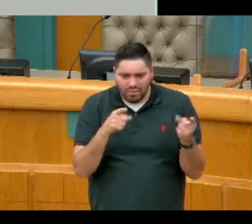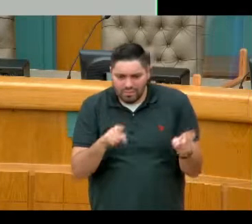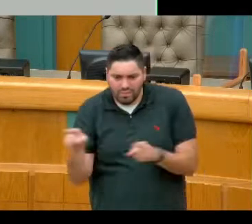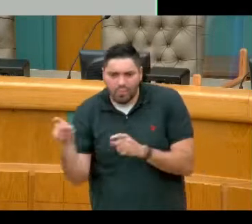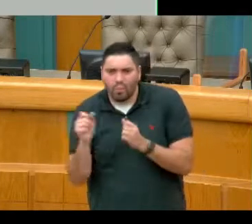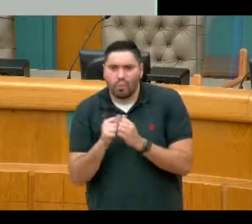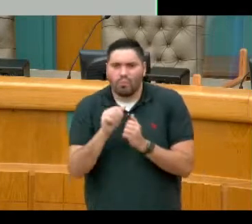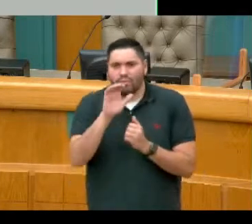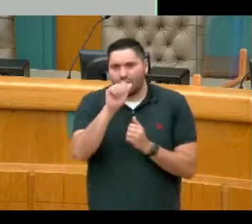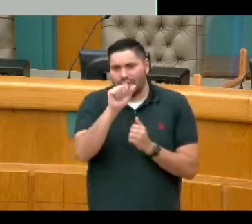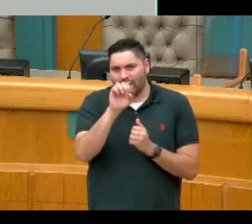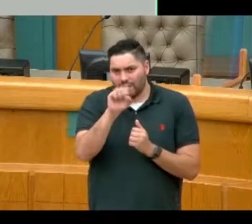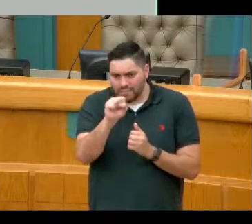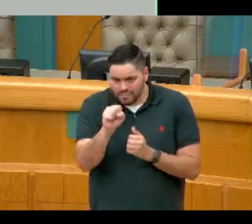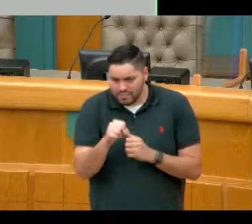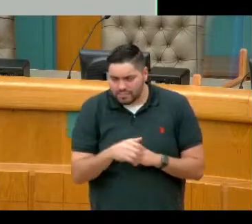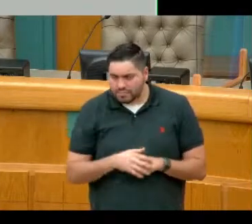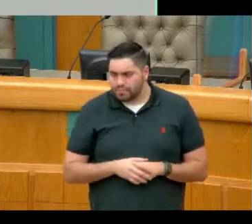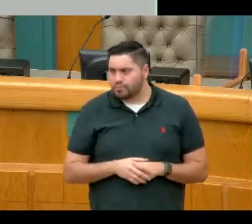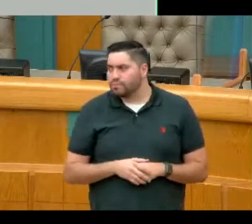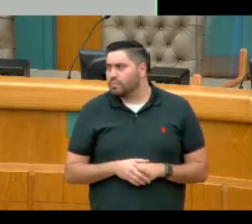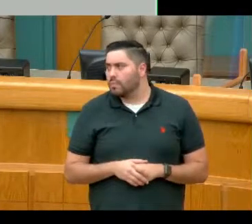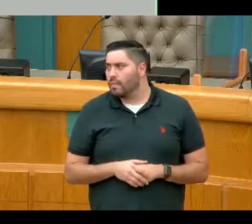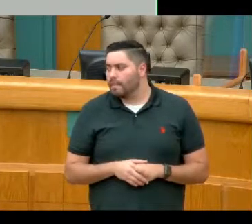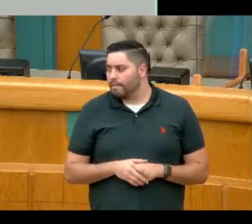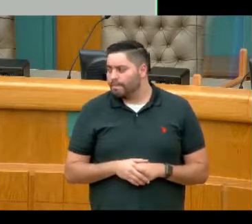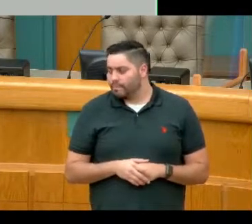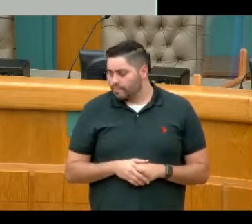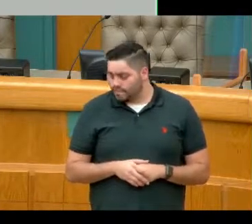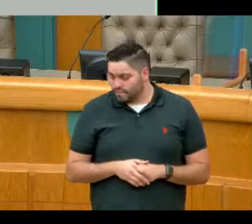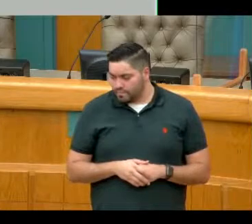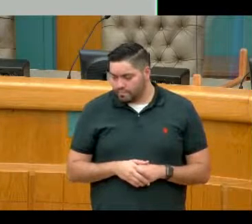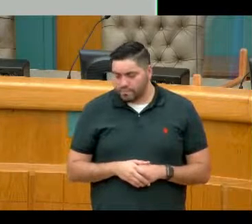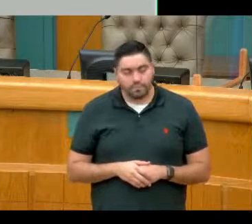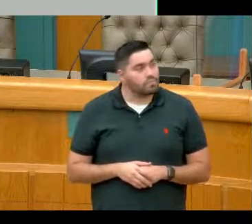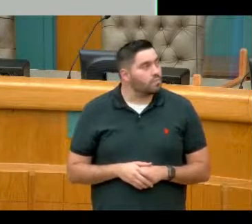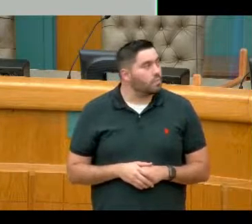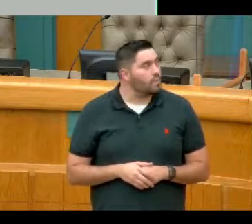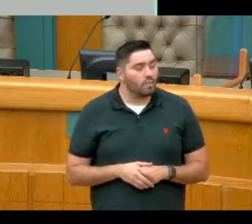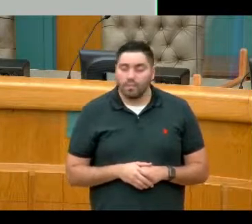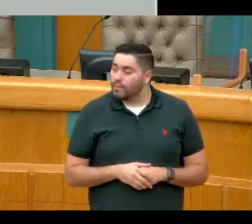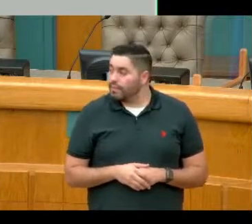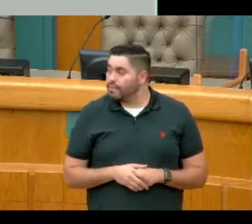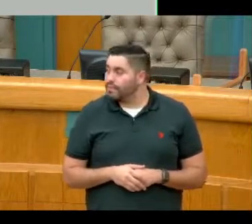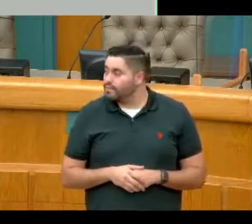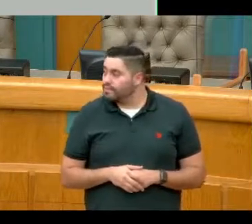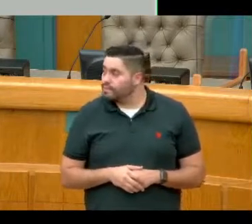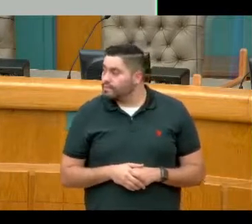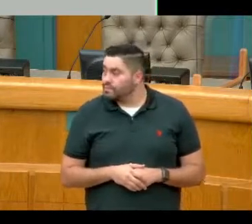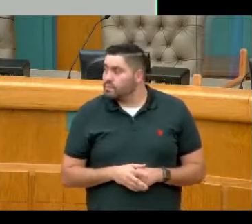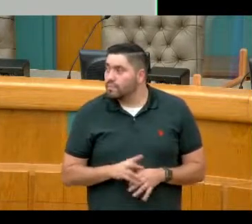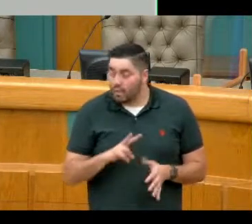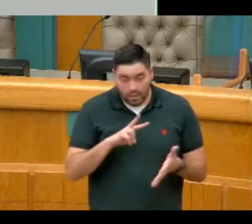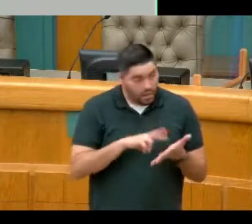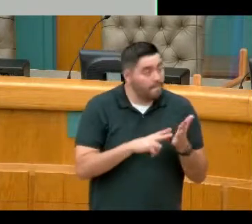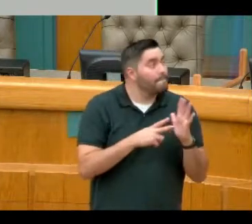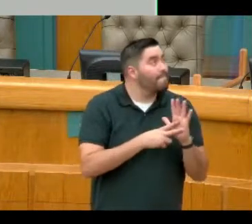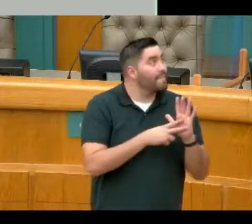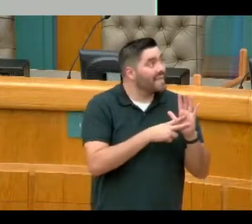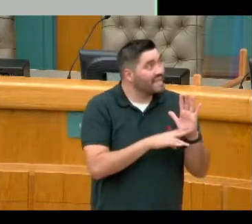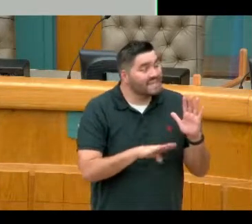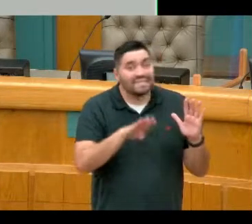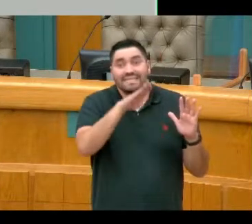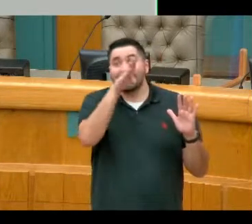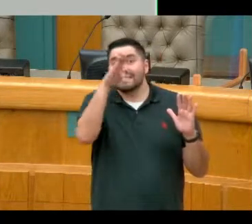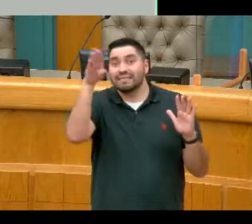of the surrounding counties. I believe that's Jim Wells. It's kind of small for me from here, but it's not a substantial uptick.